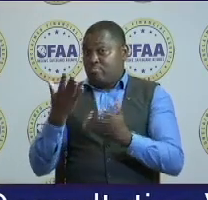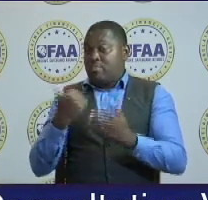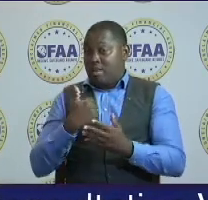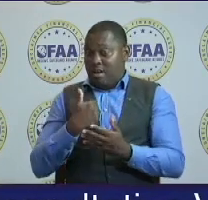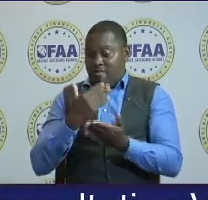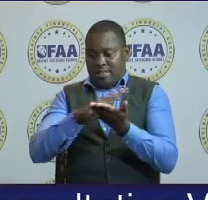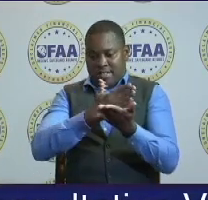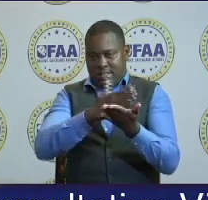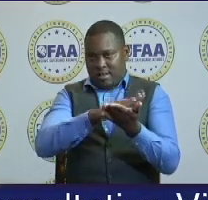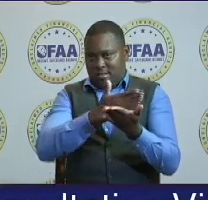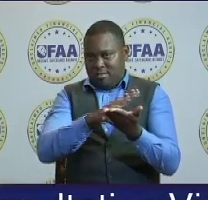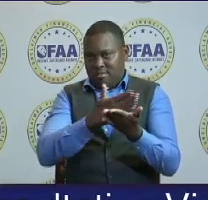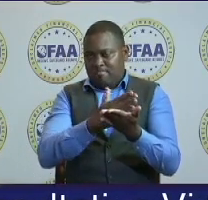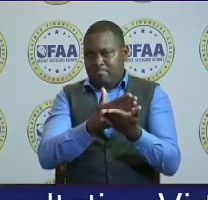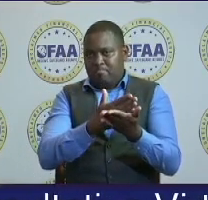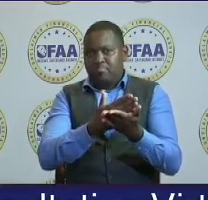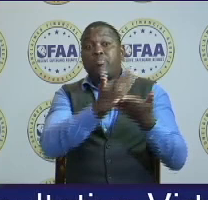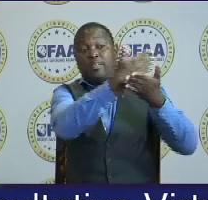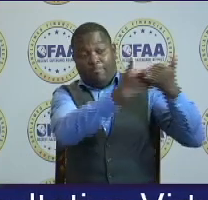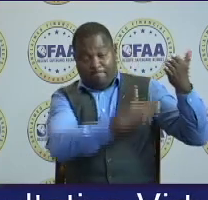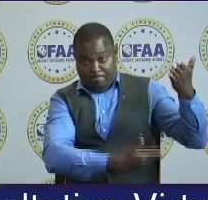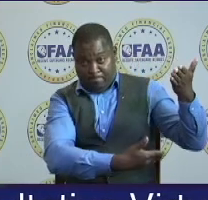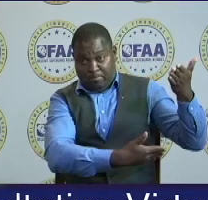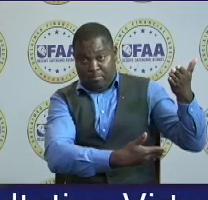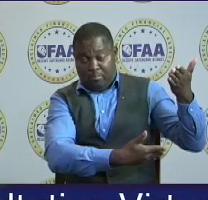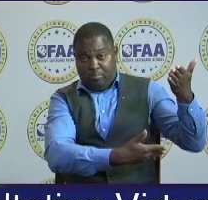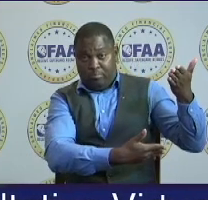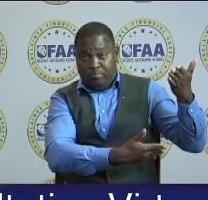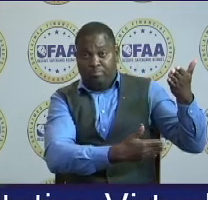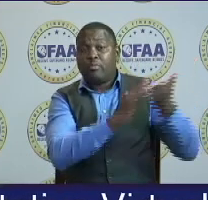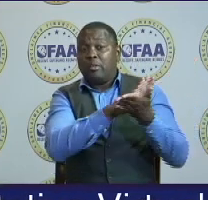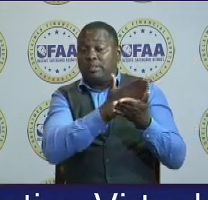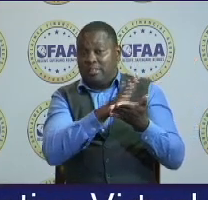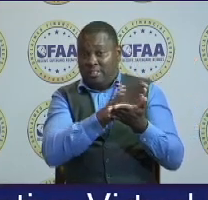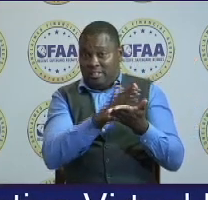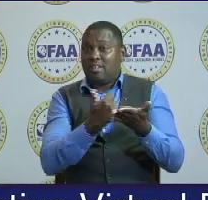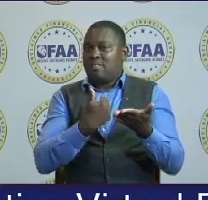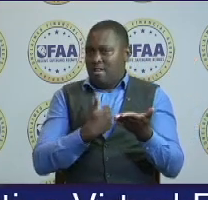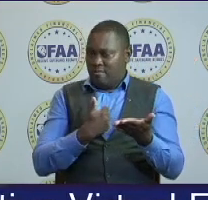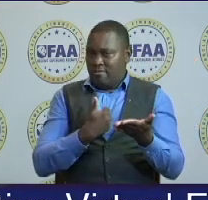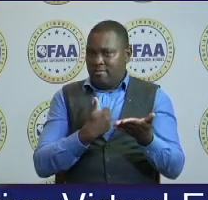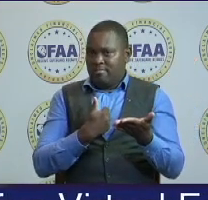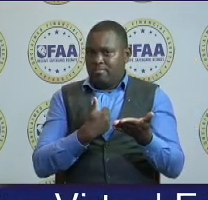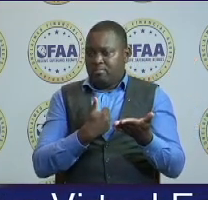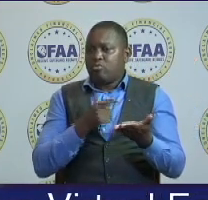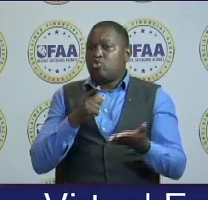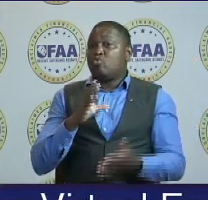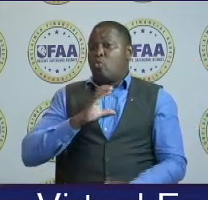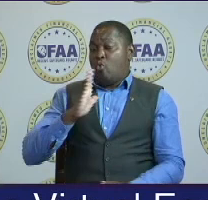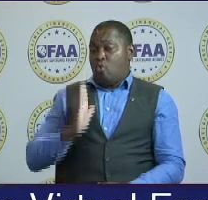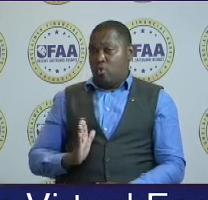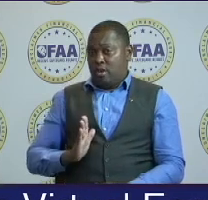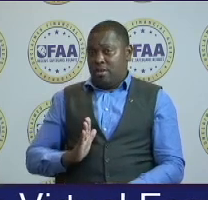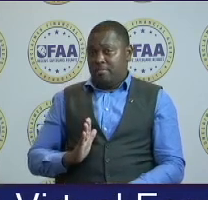this applies to both listed and unlisted, because shares are shares. So if you've got some ownership interest